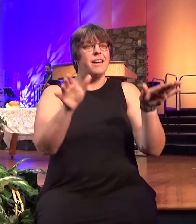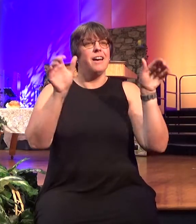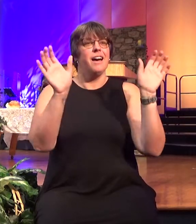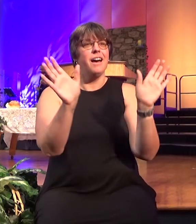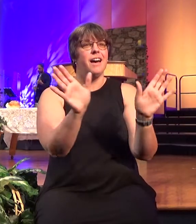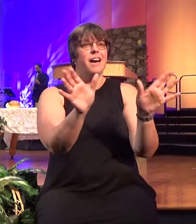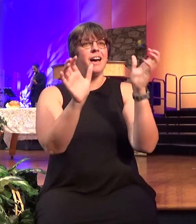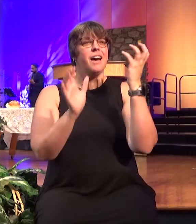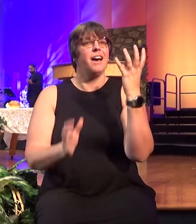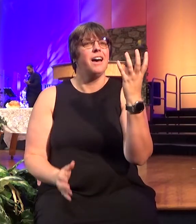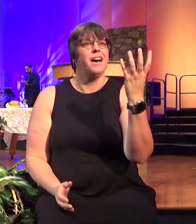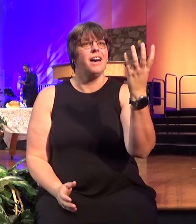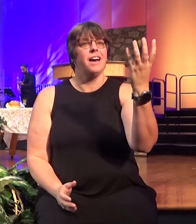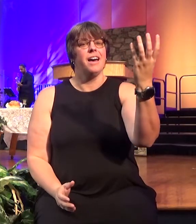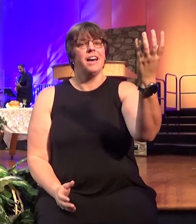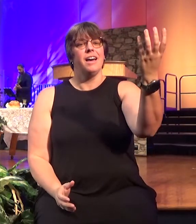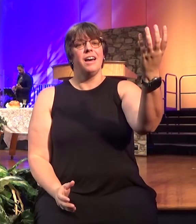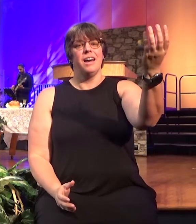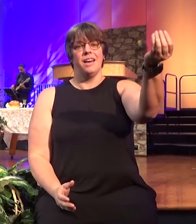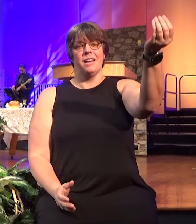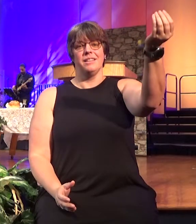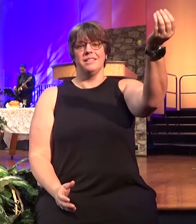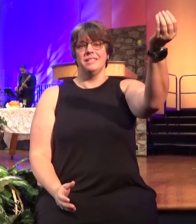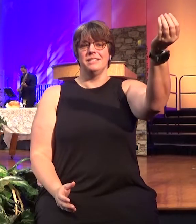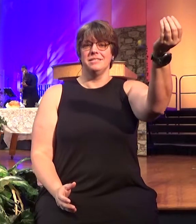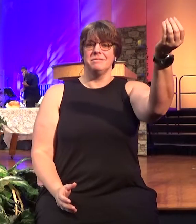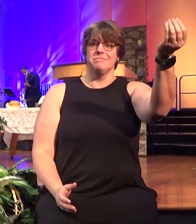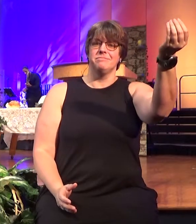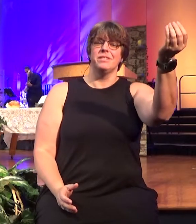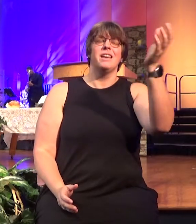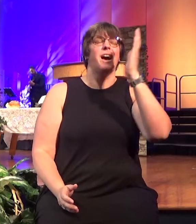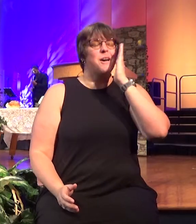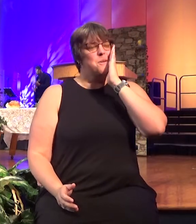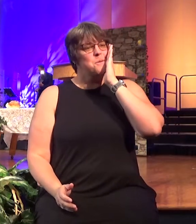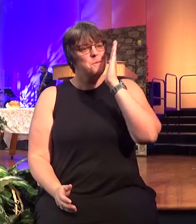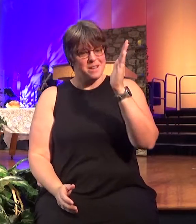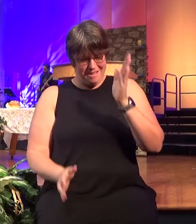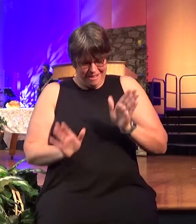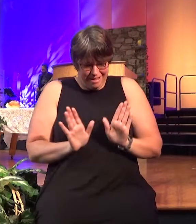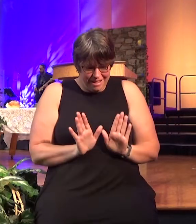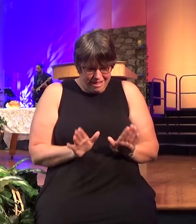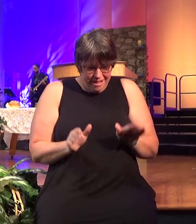fly. I will lift off and